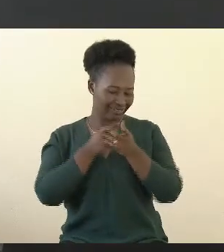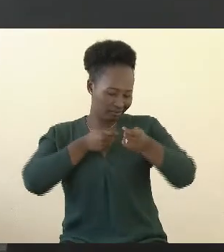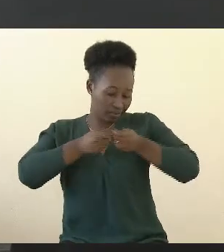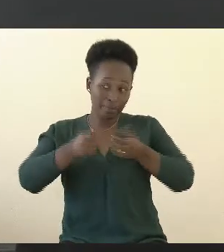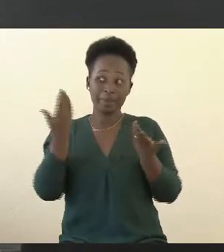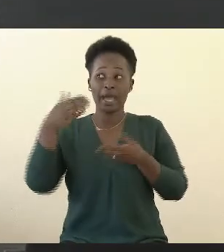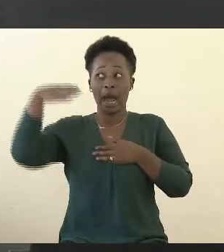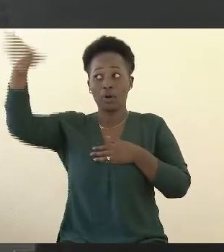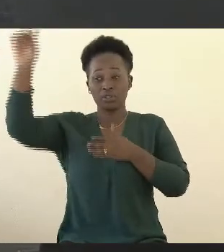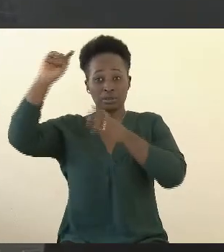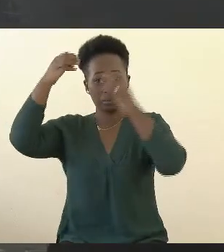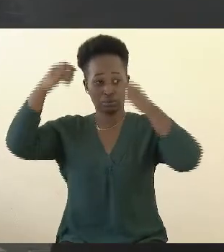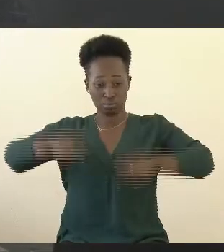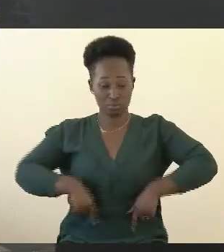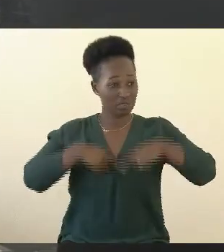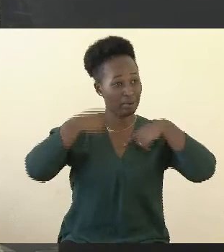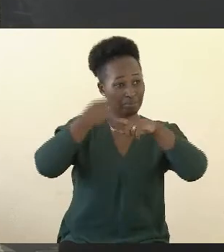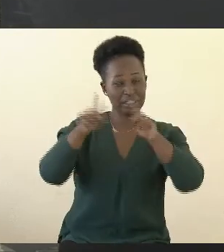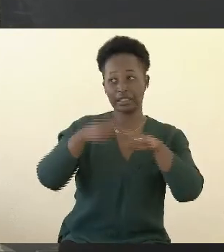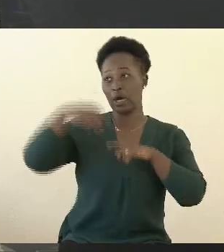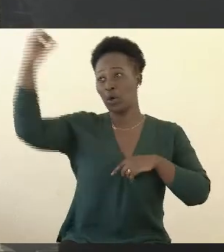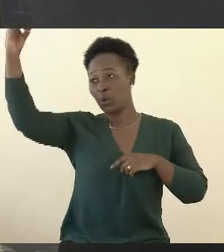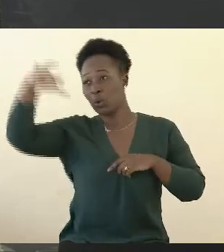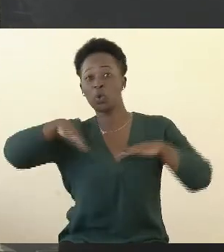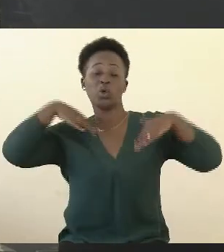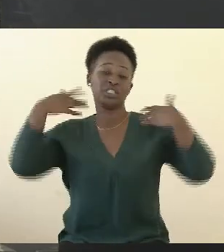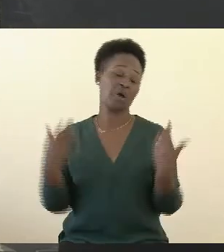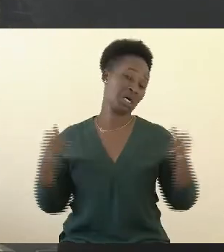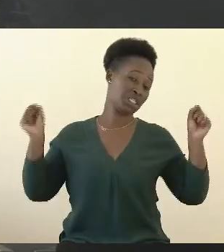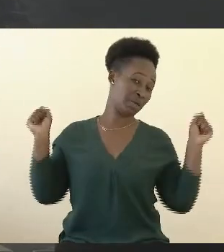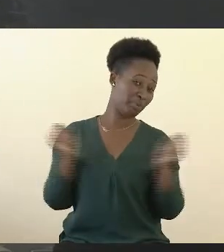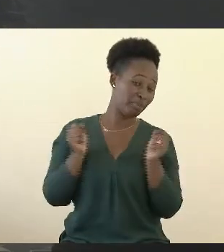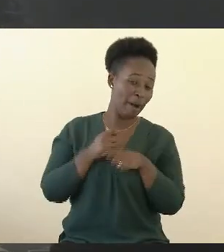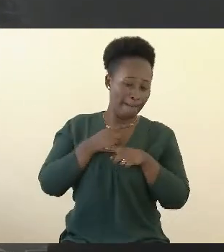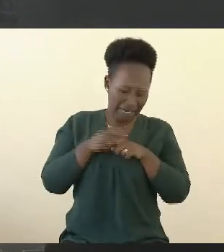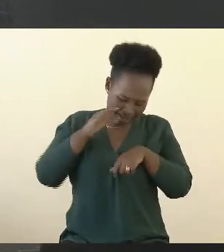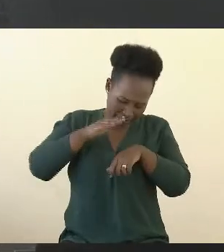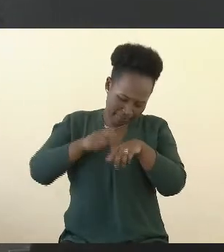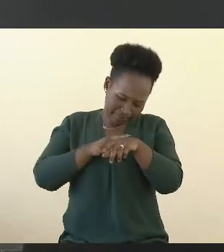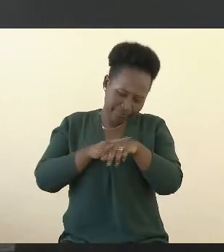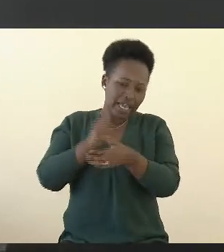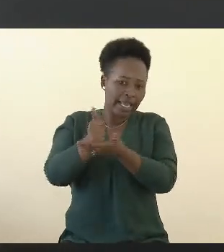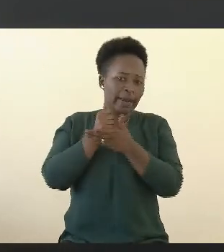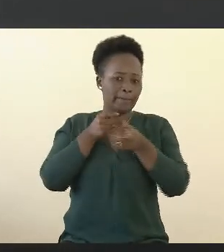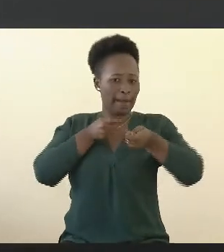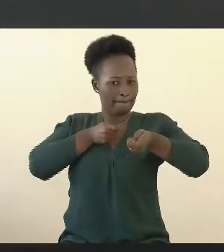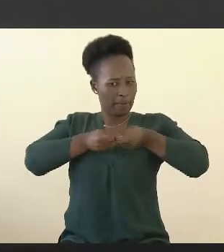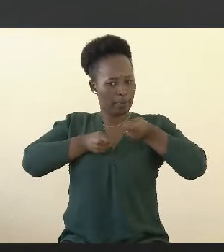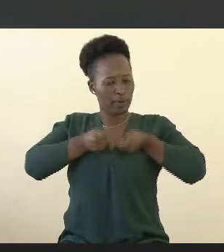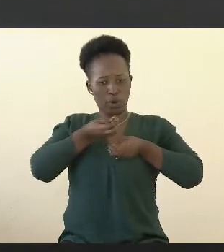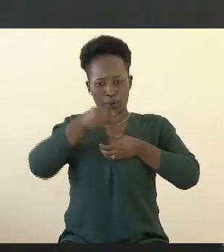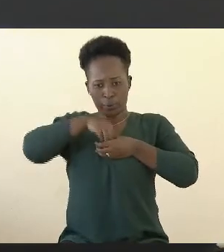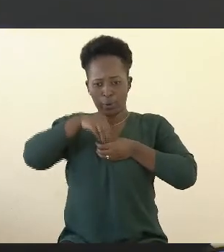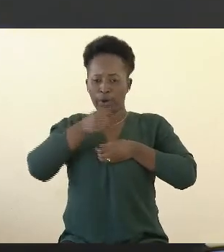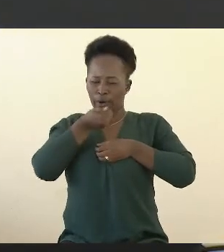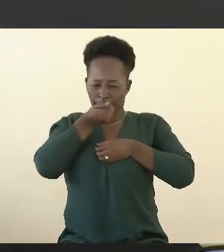factors. You find the environment is too cold, but the skin does by all means regulate the body temperature.